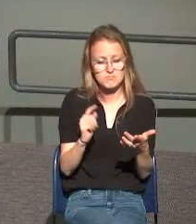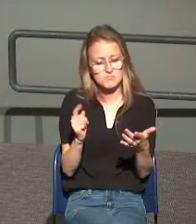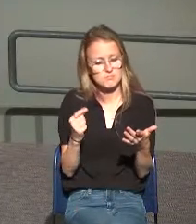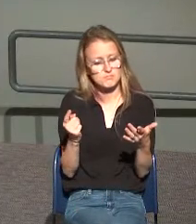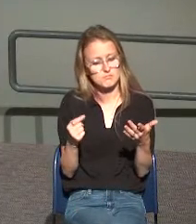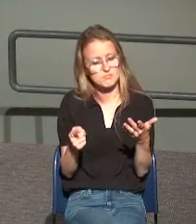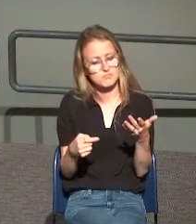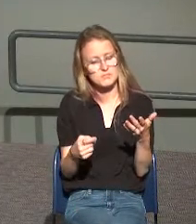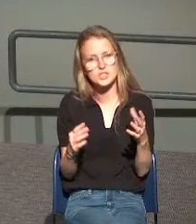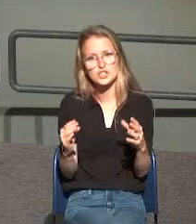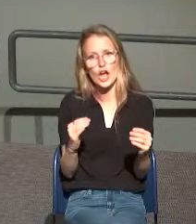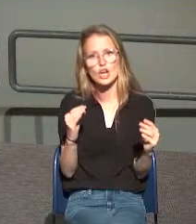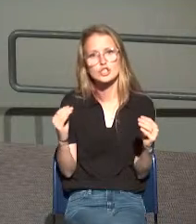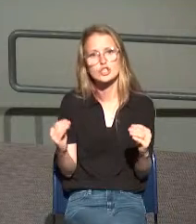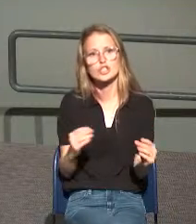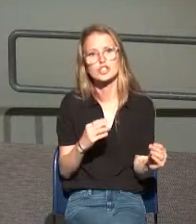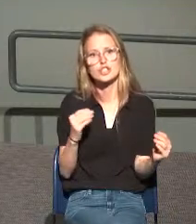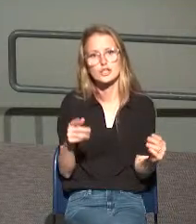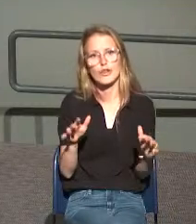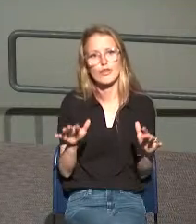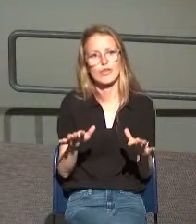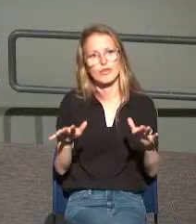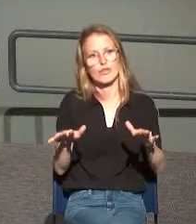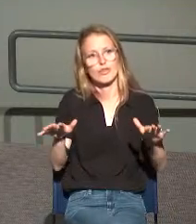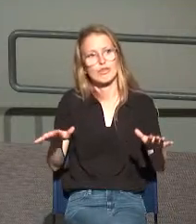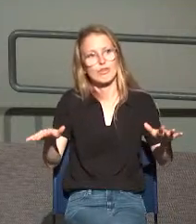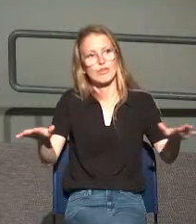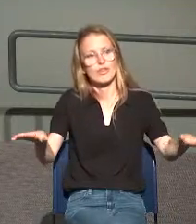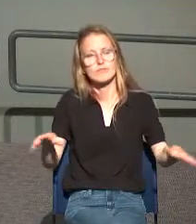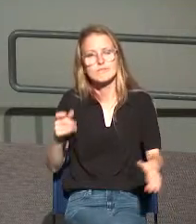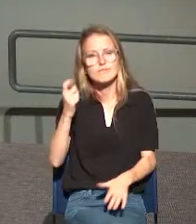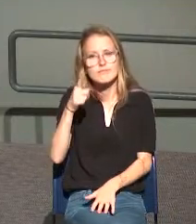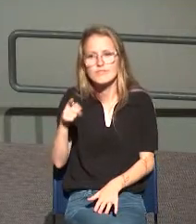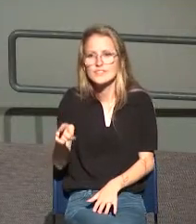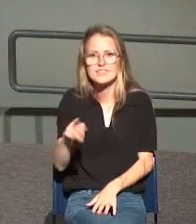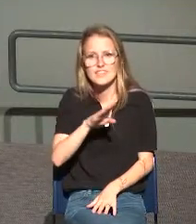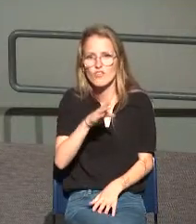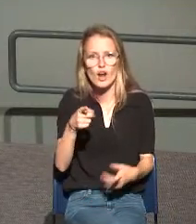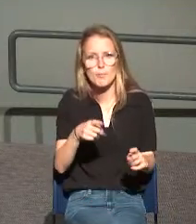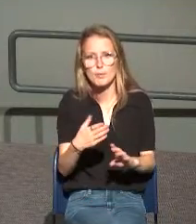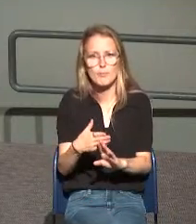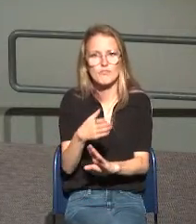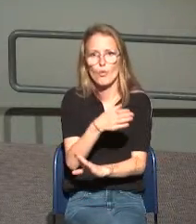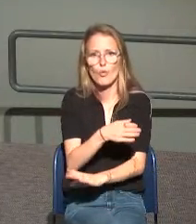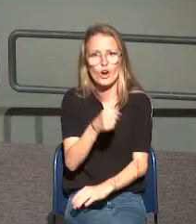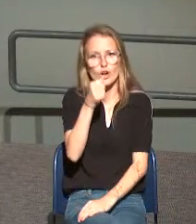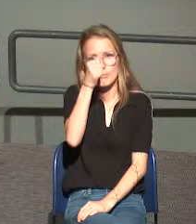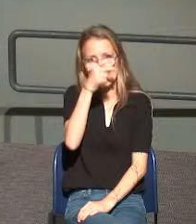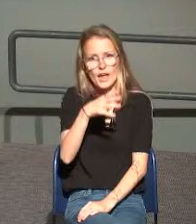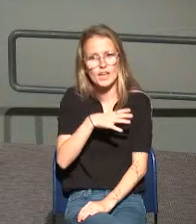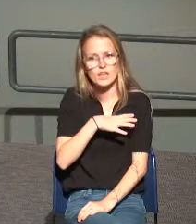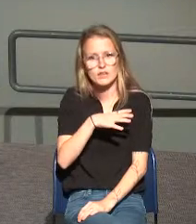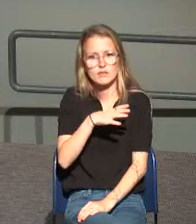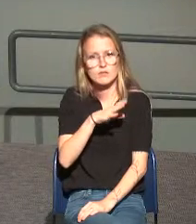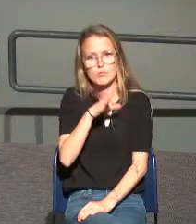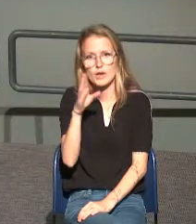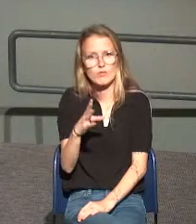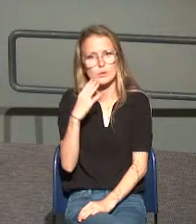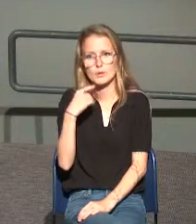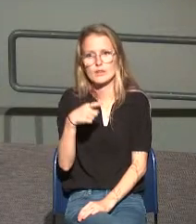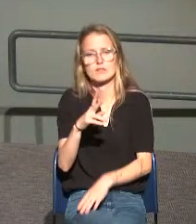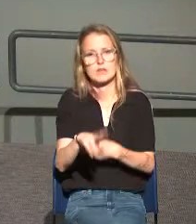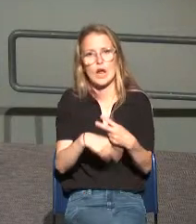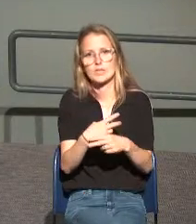The chatter ran the gamut, but this was unprecedented. Male pilots were never subjected to this kind of scrutiny, and